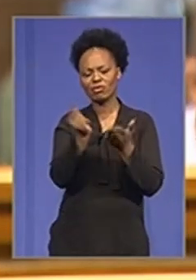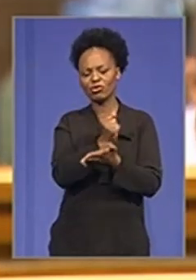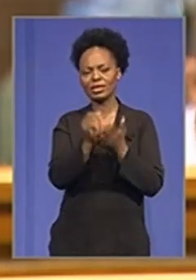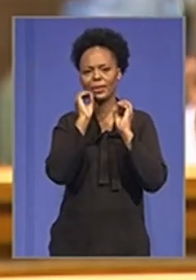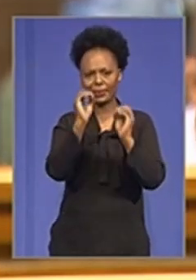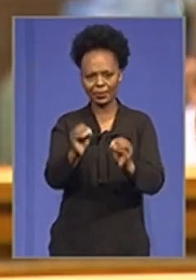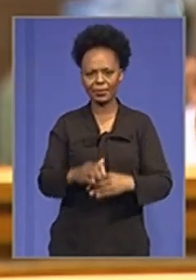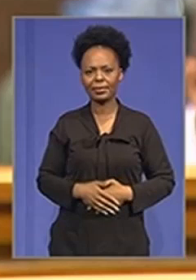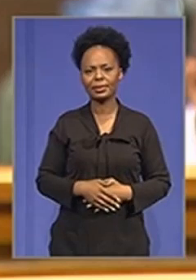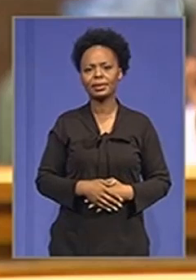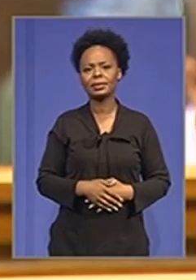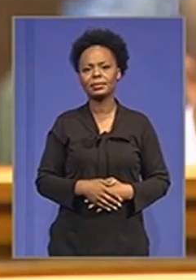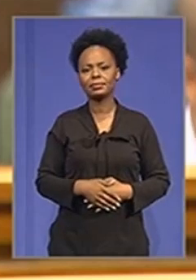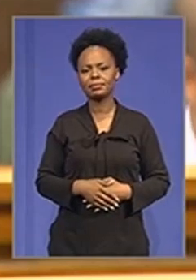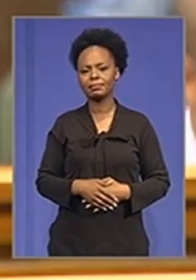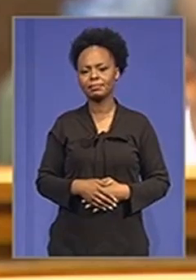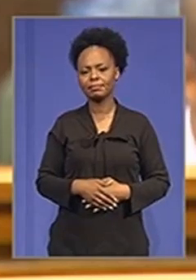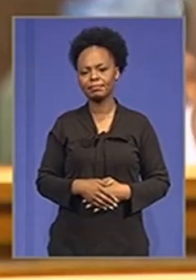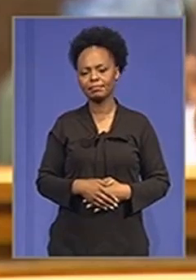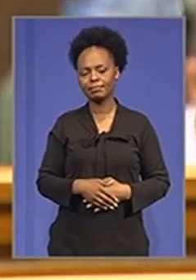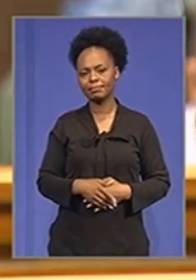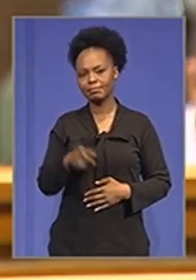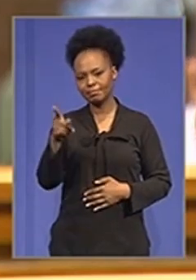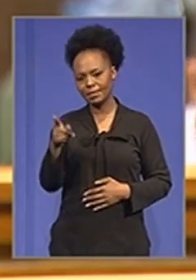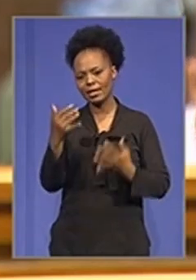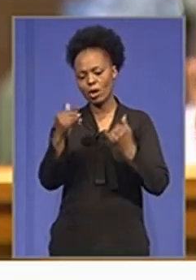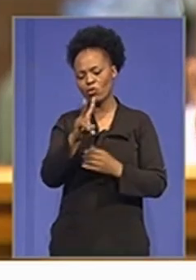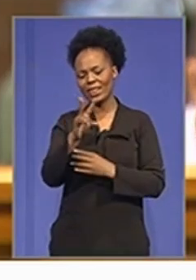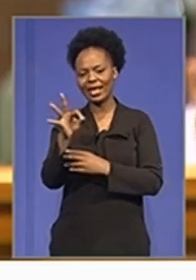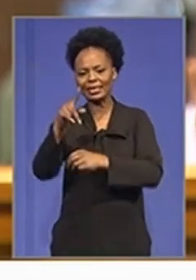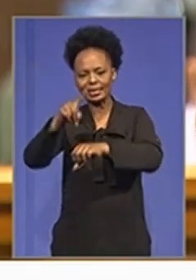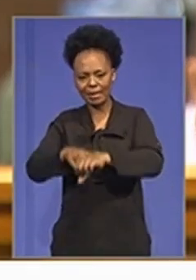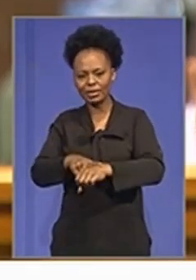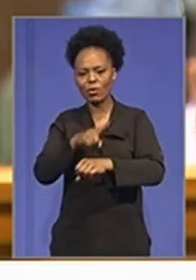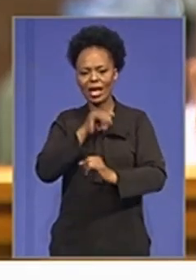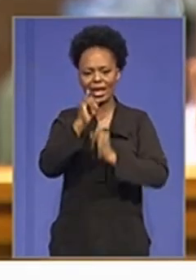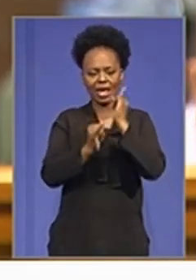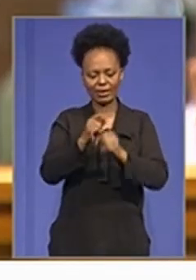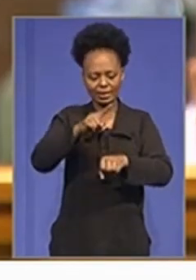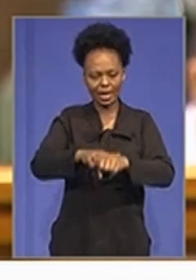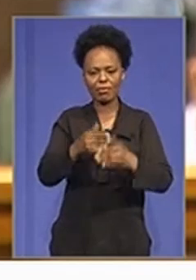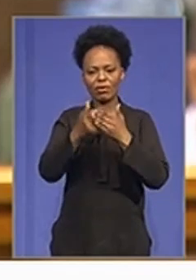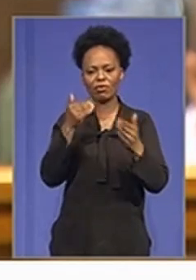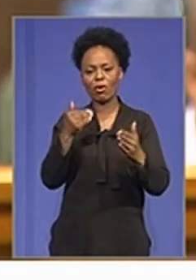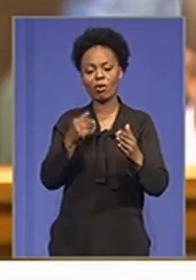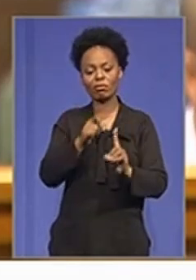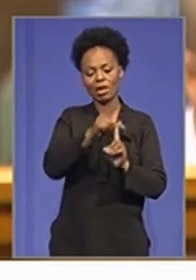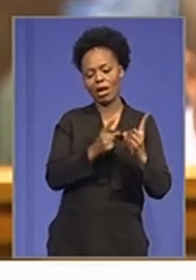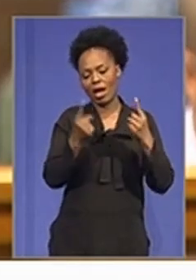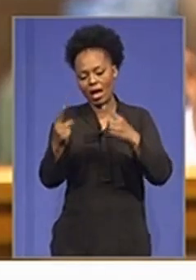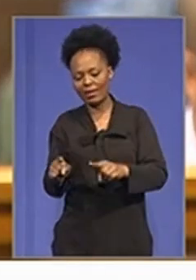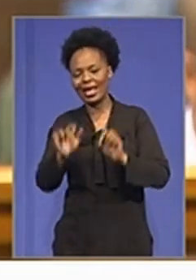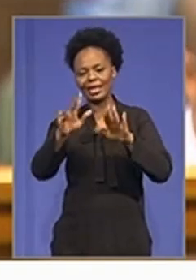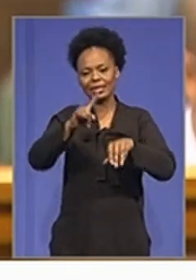semolao. He communicated with the killer, Mr. Malapane, 23 times, of which 11 times was before the deceased arrival, 8 times